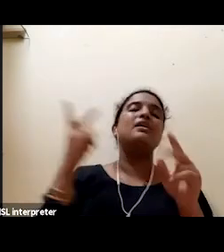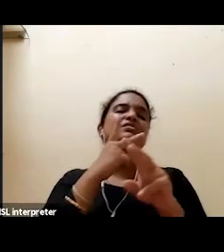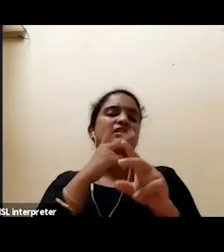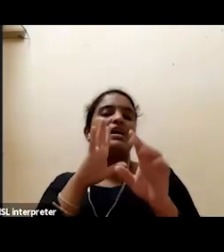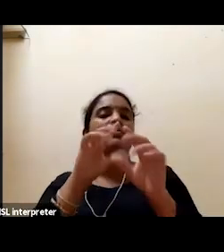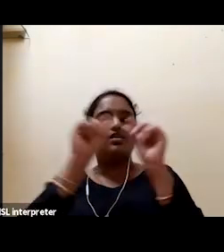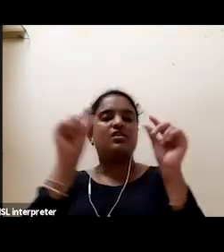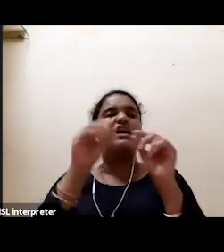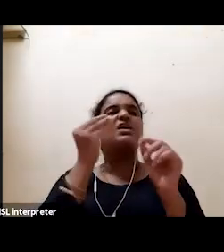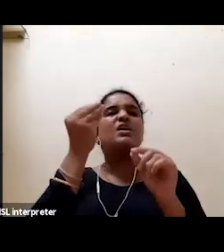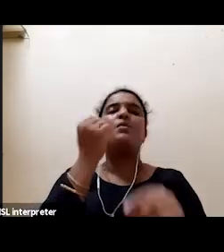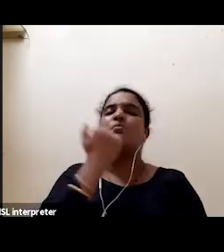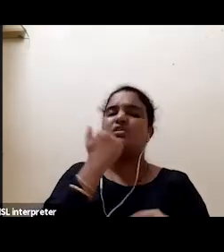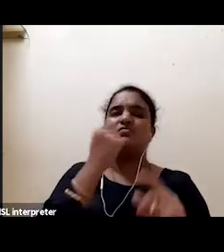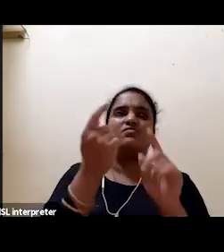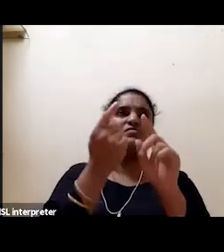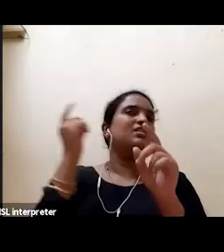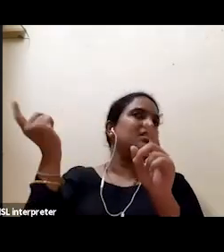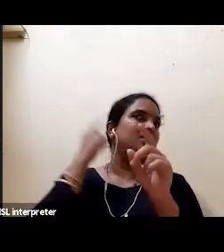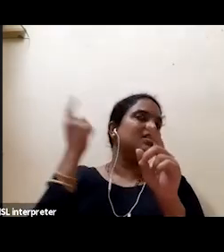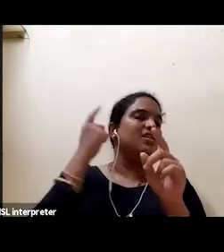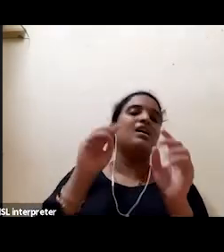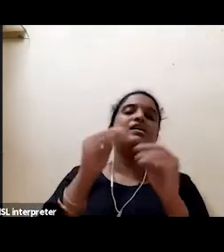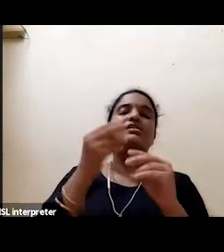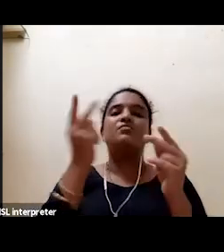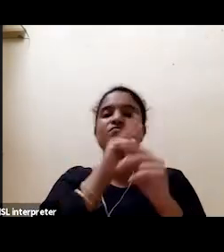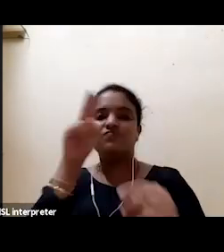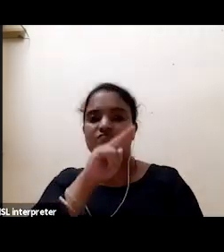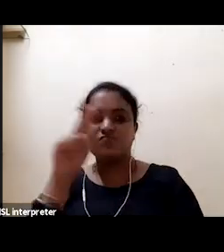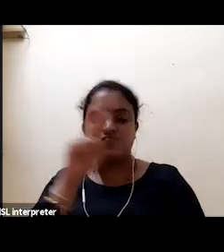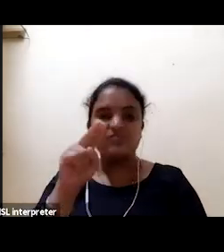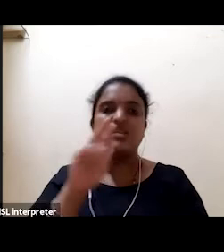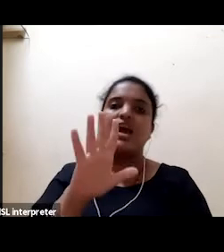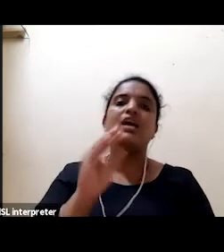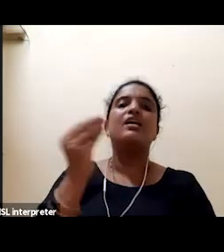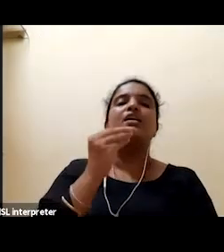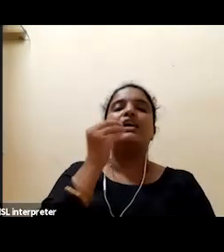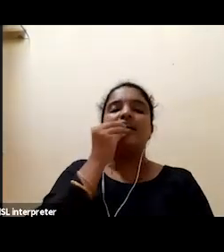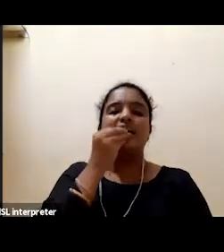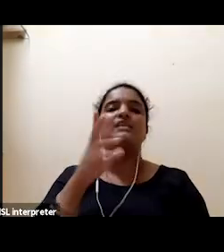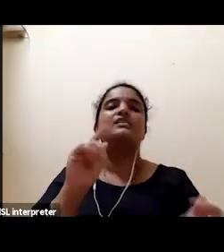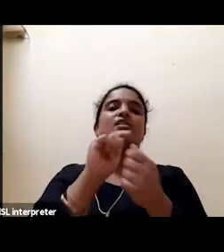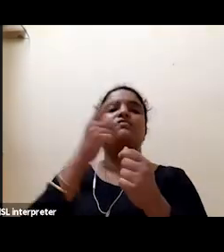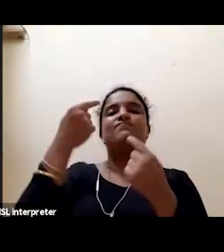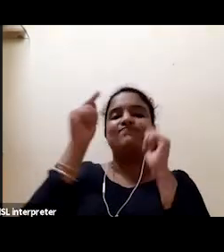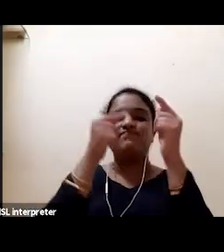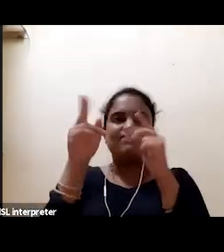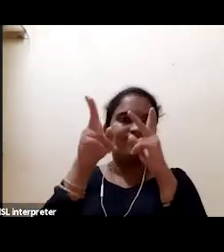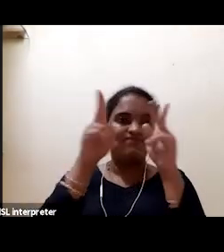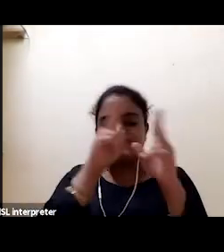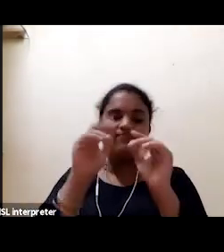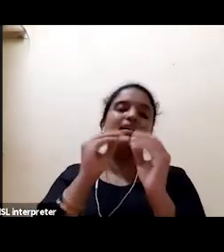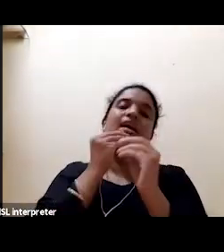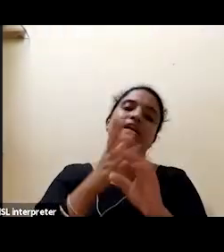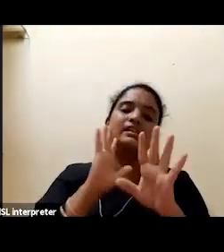of small mistakes will come up when the thing is reading. Sometimes it's just easy to correct those mistakes.